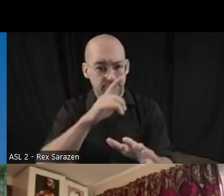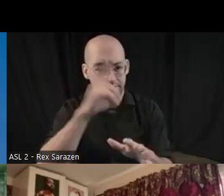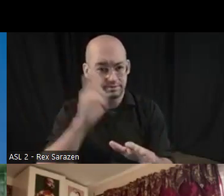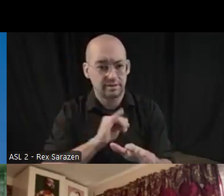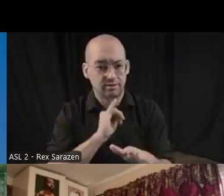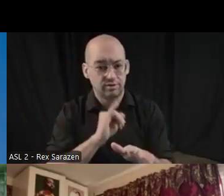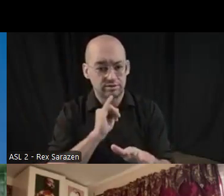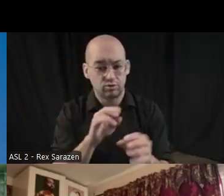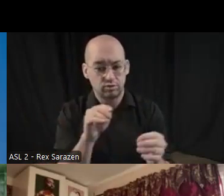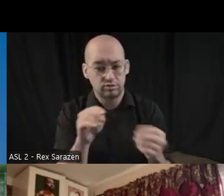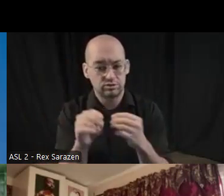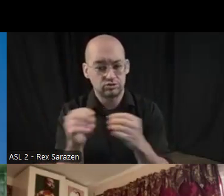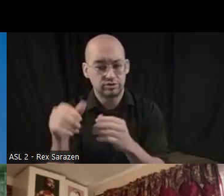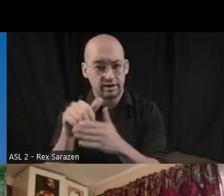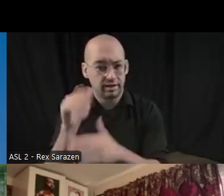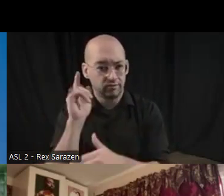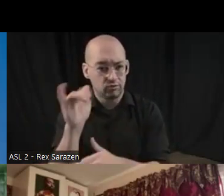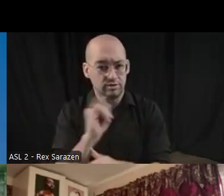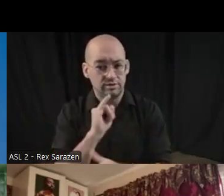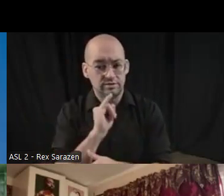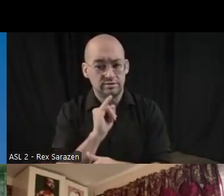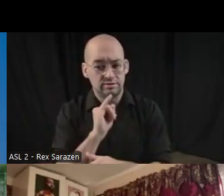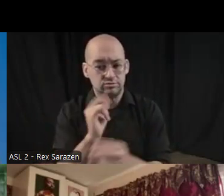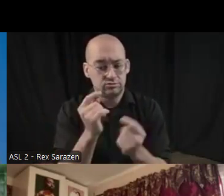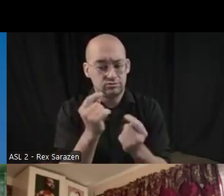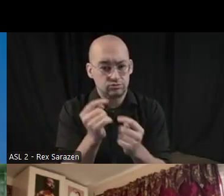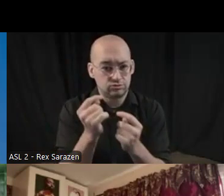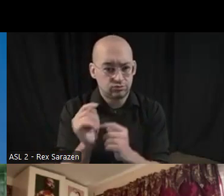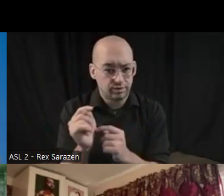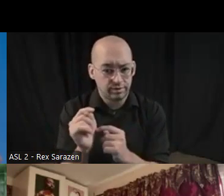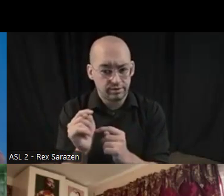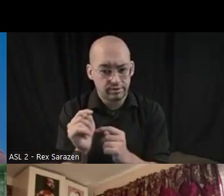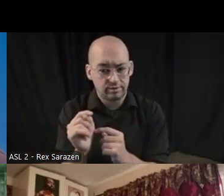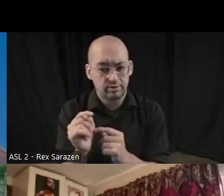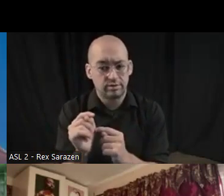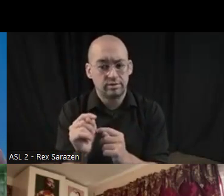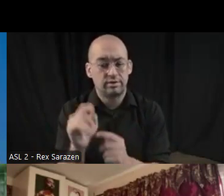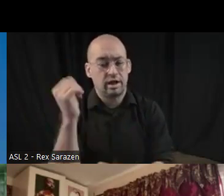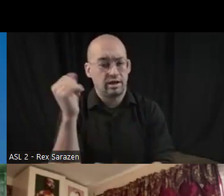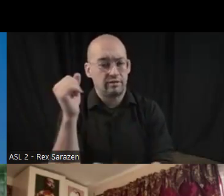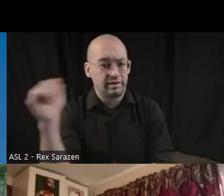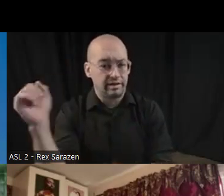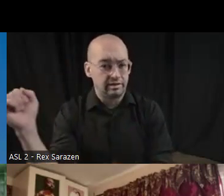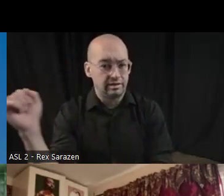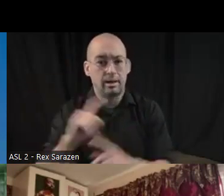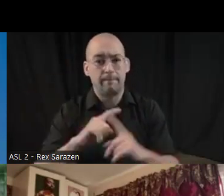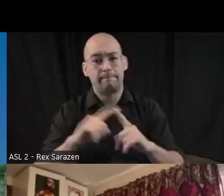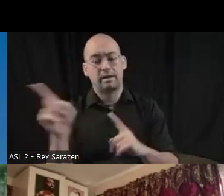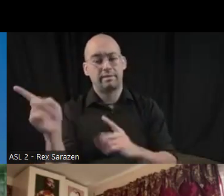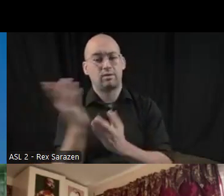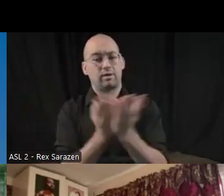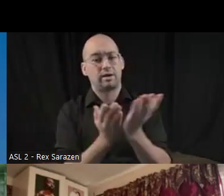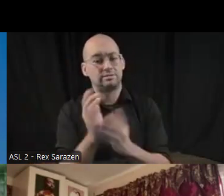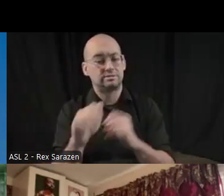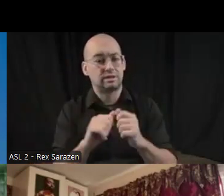an organization in California that does try to that does a lot of advocacy around this, but they also have their hands tied because the need is so